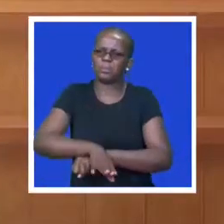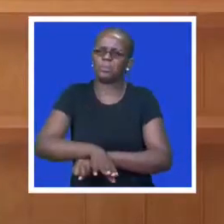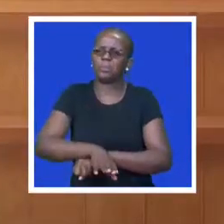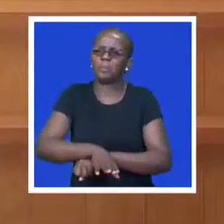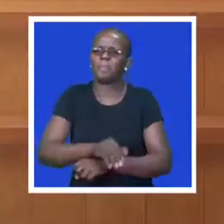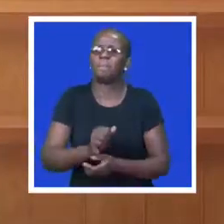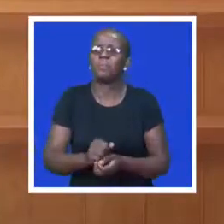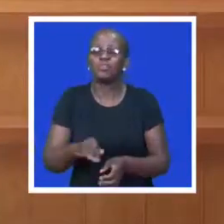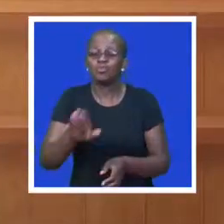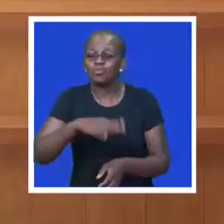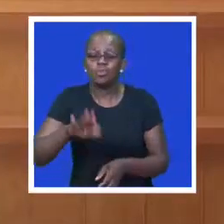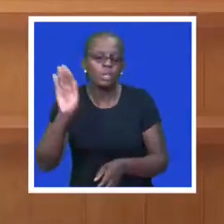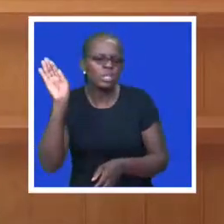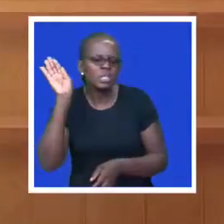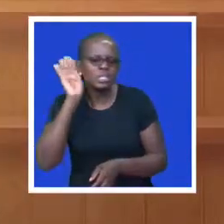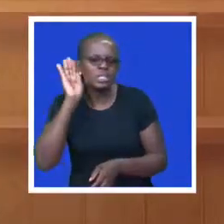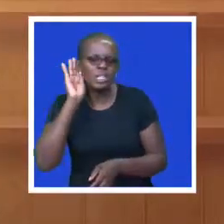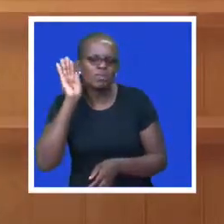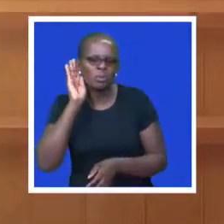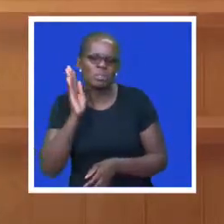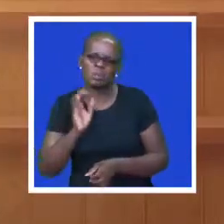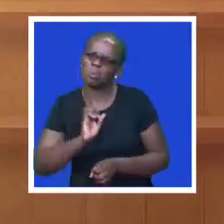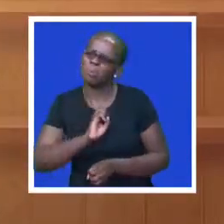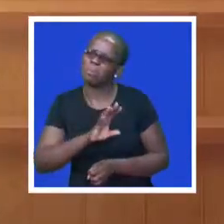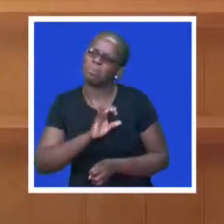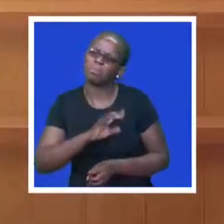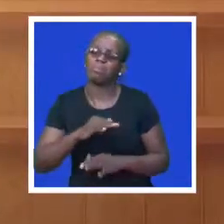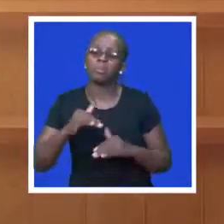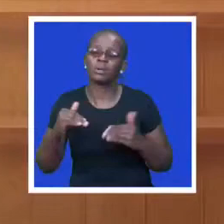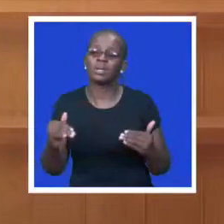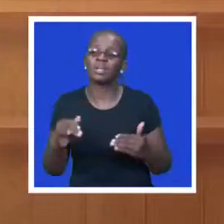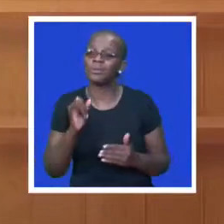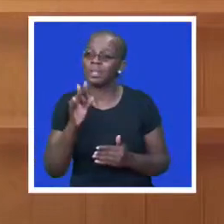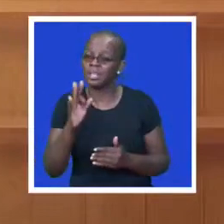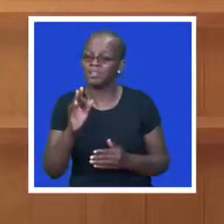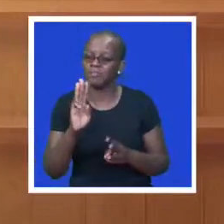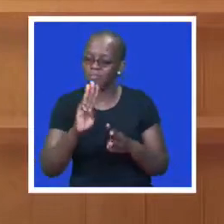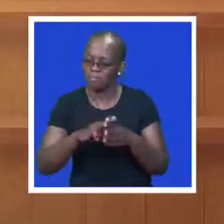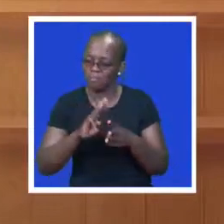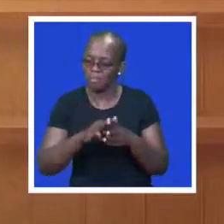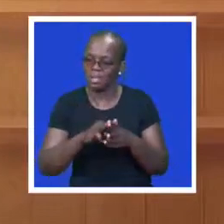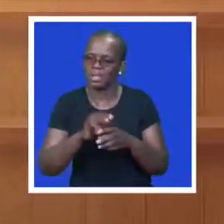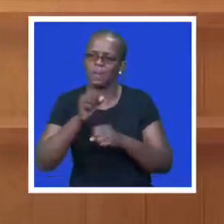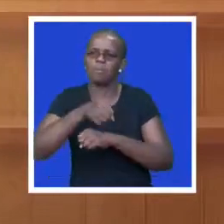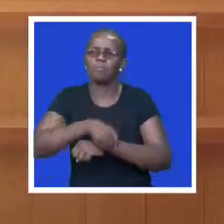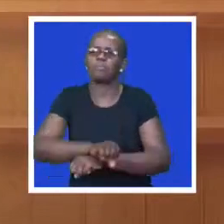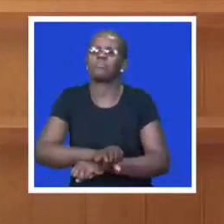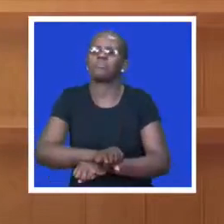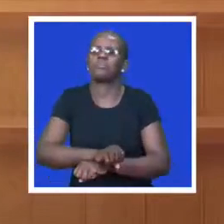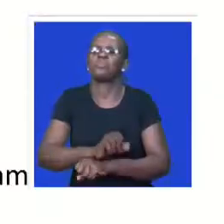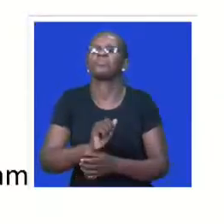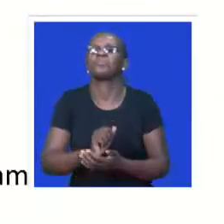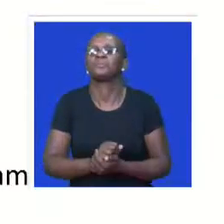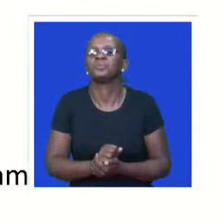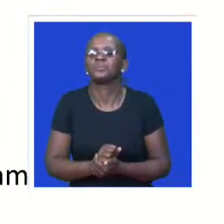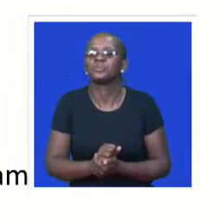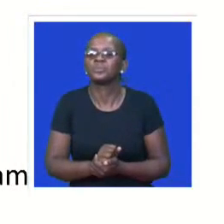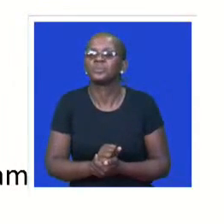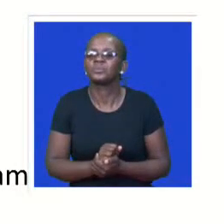how painful it was when she gave birth to you, dear Lena. So also, the woman was